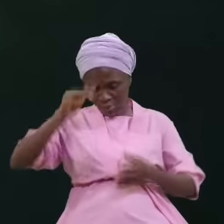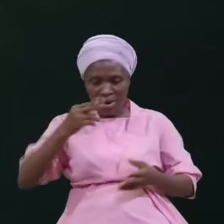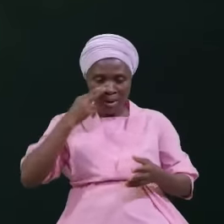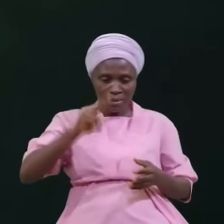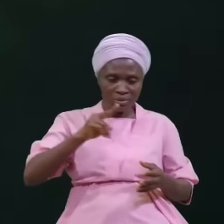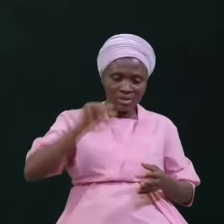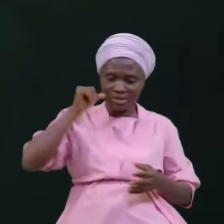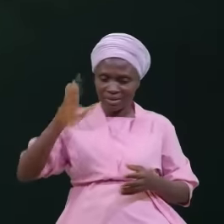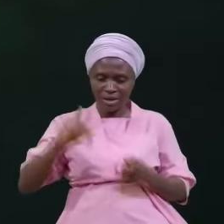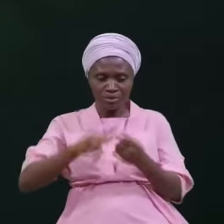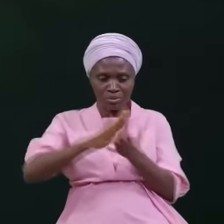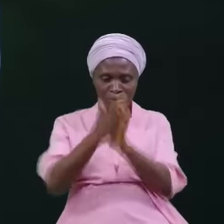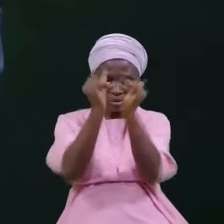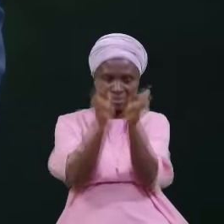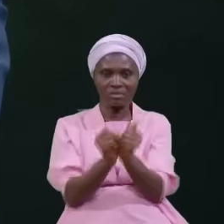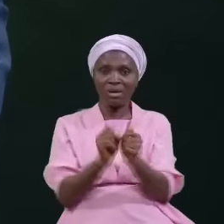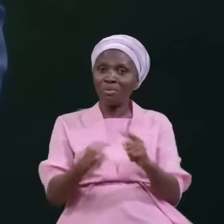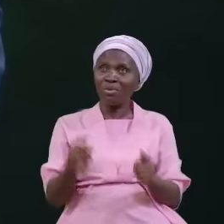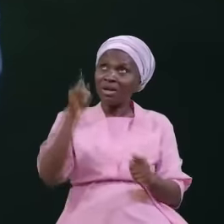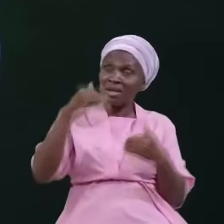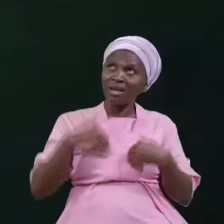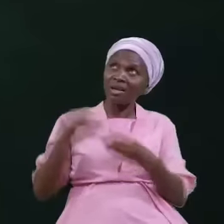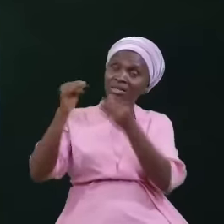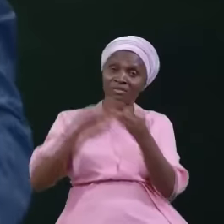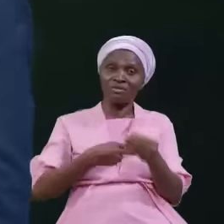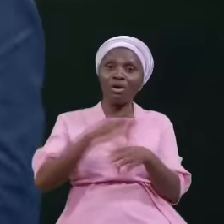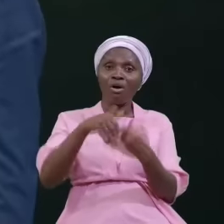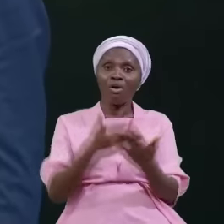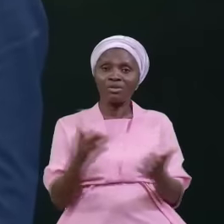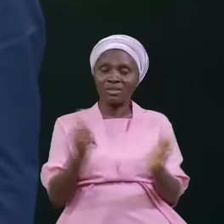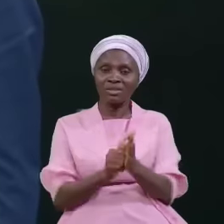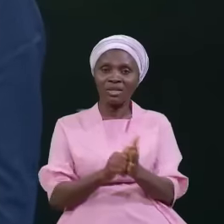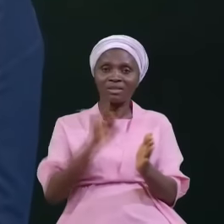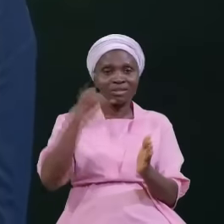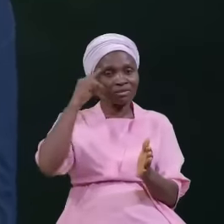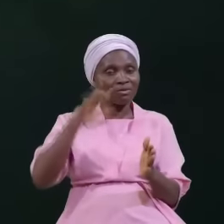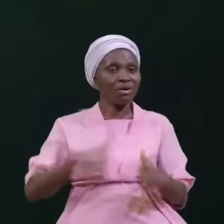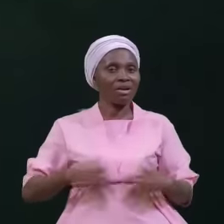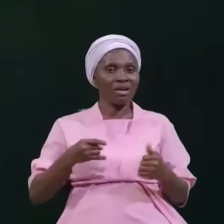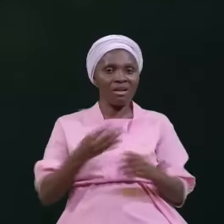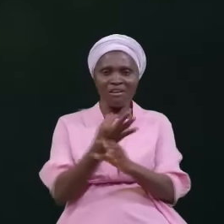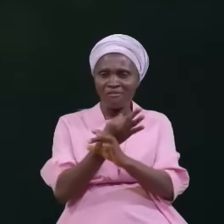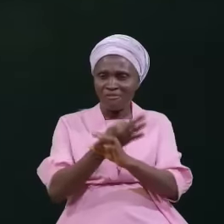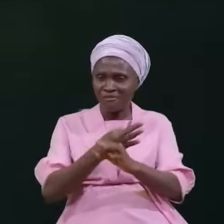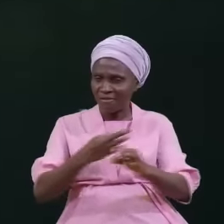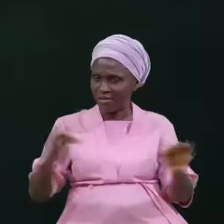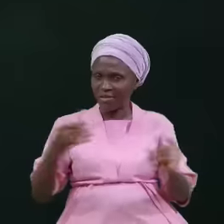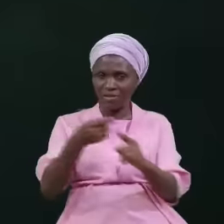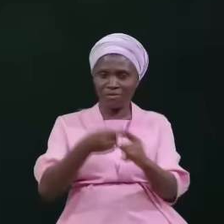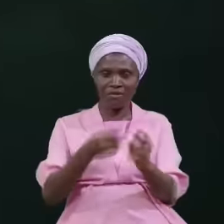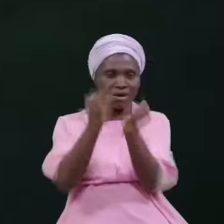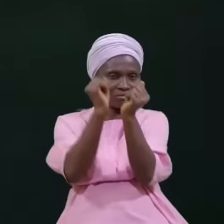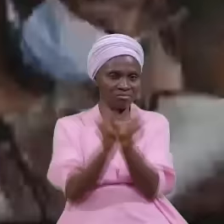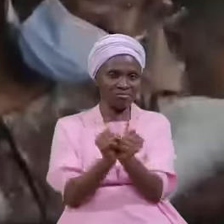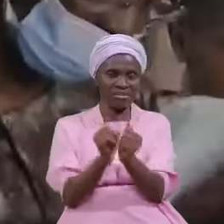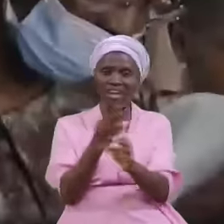things that pertain unto life. Freedom from slavery. Freedom from